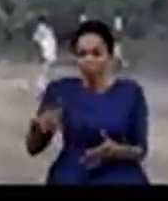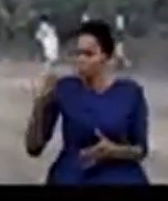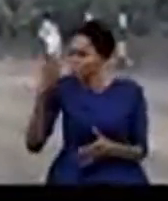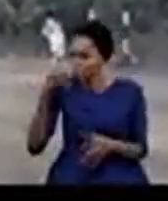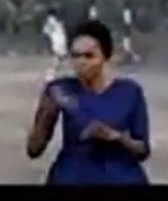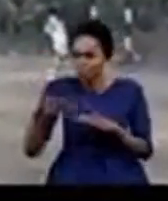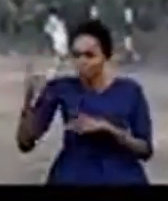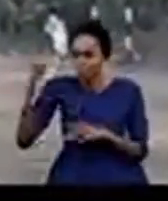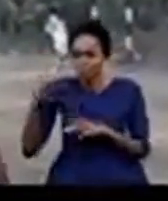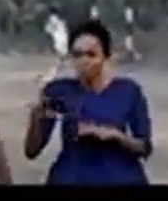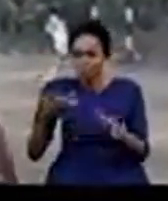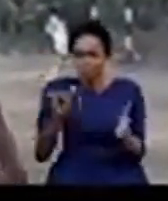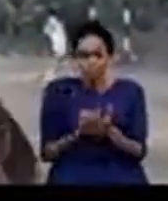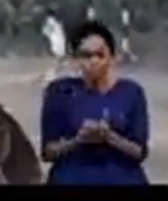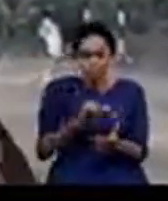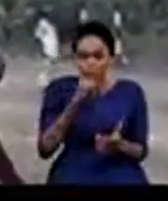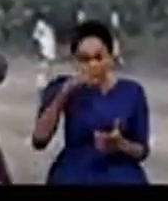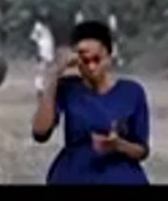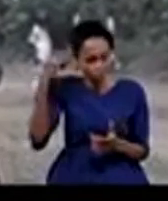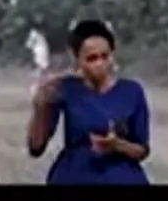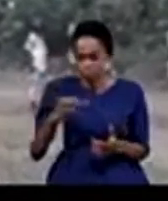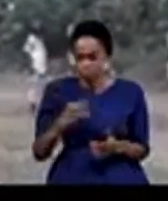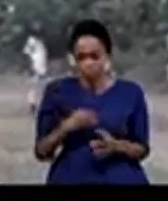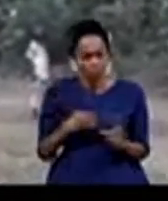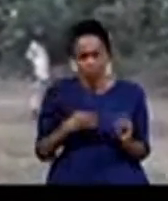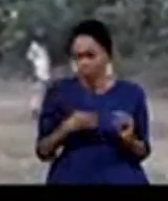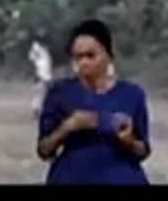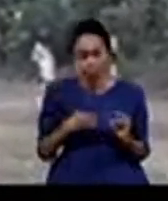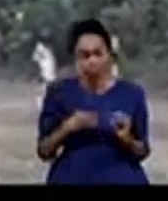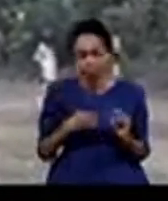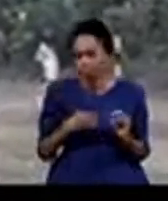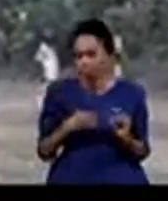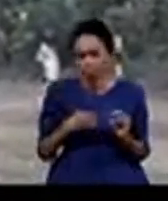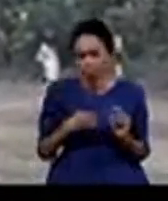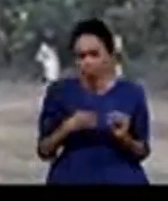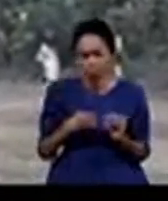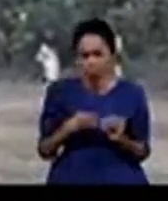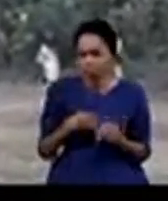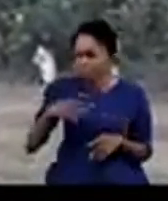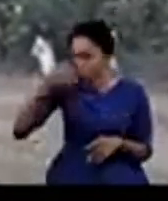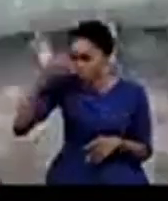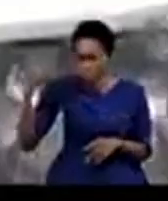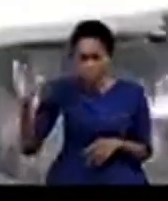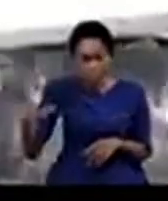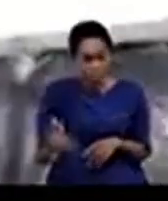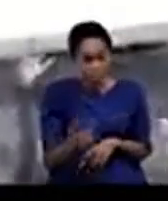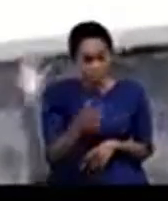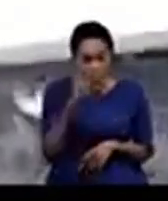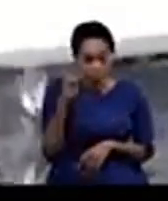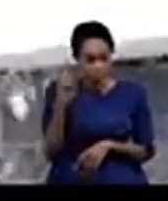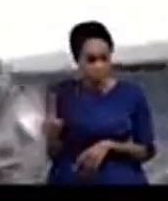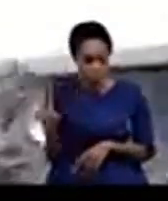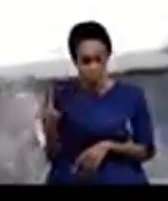that? Not because of me. Who am I? Because whosoever.